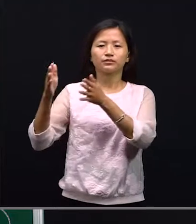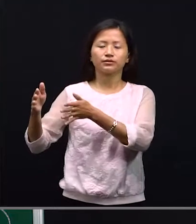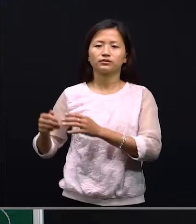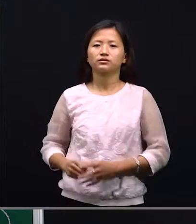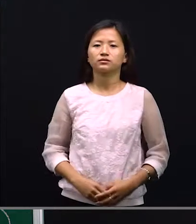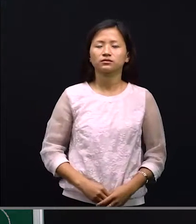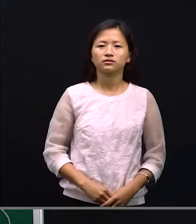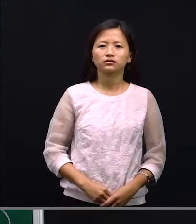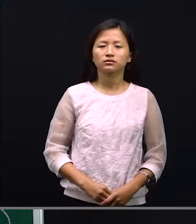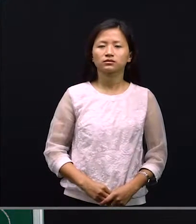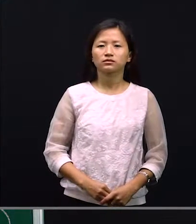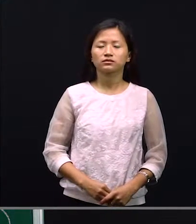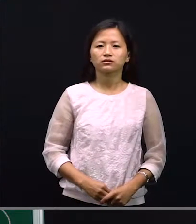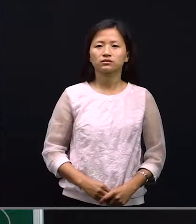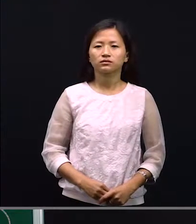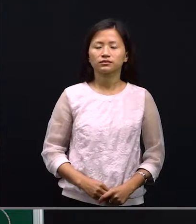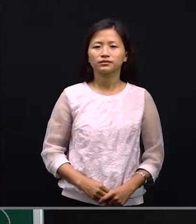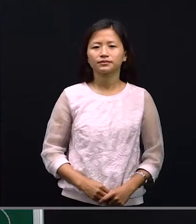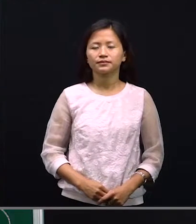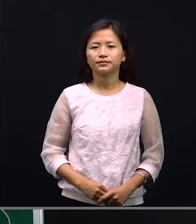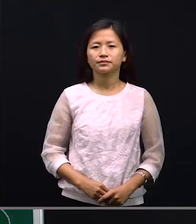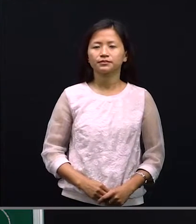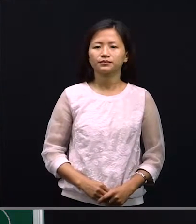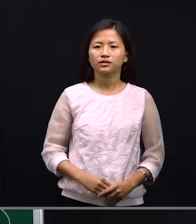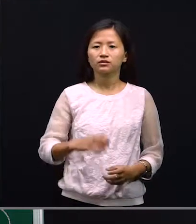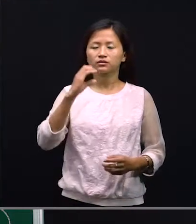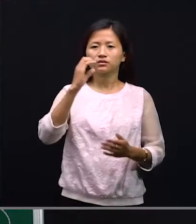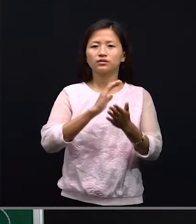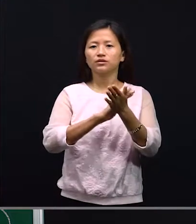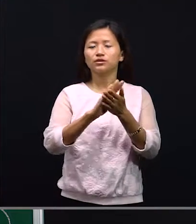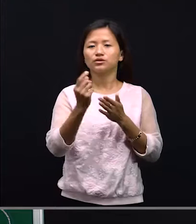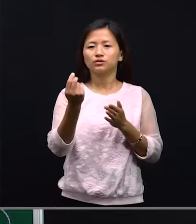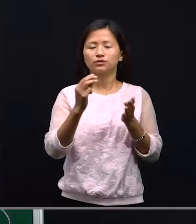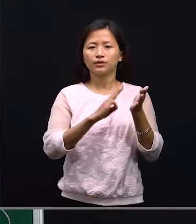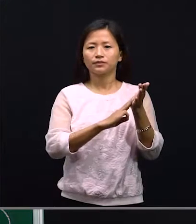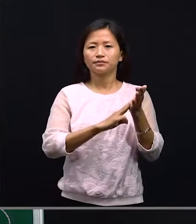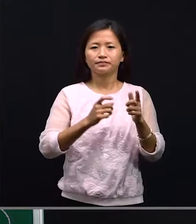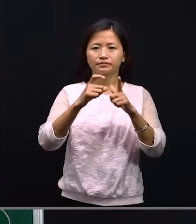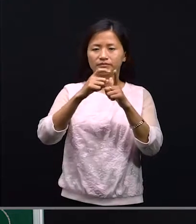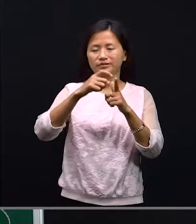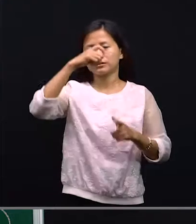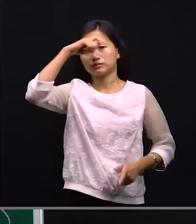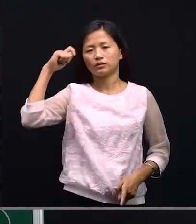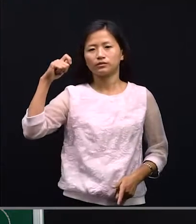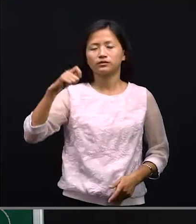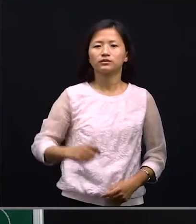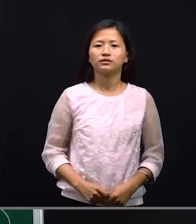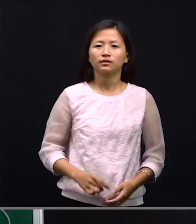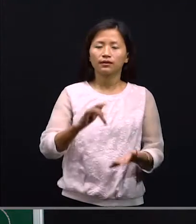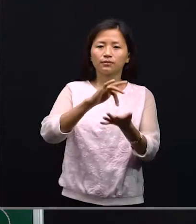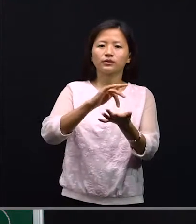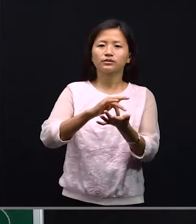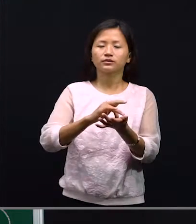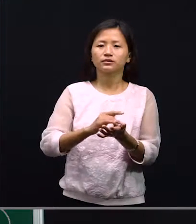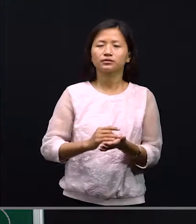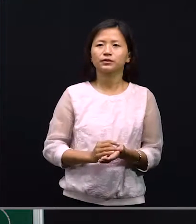important places of these low mountain ranges are Chumukedima, which is in Dimapur. This is the place